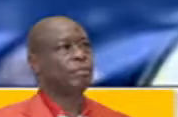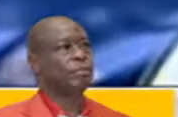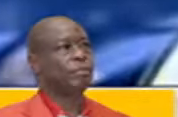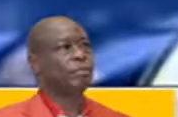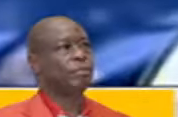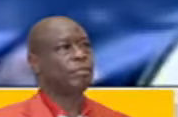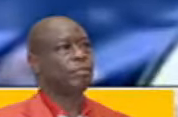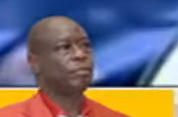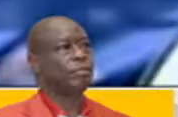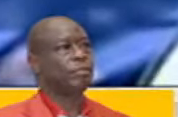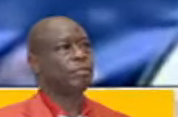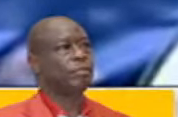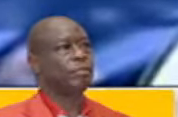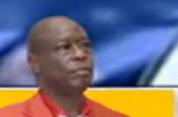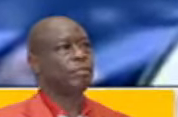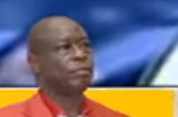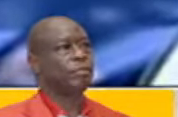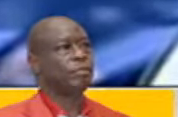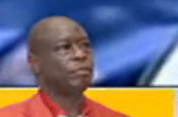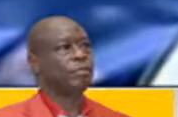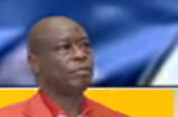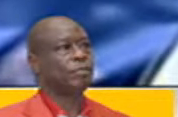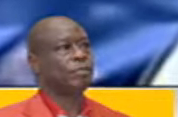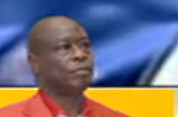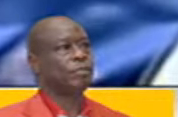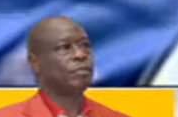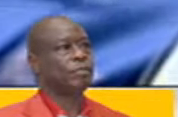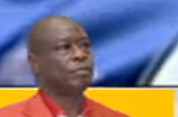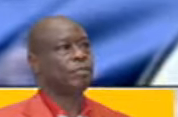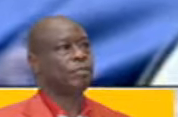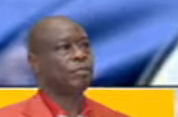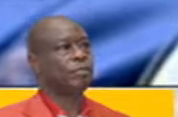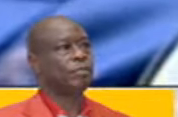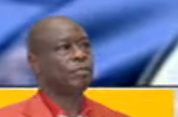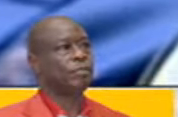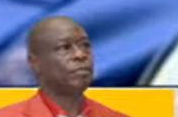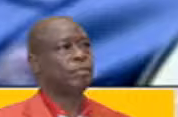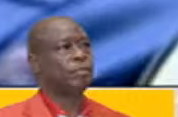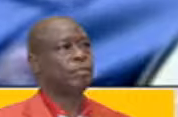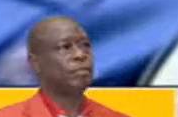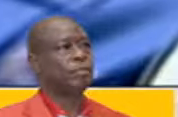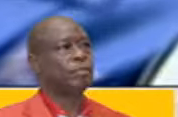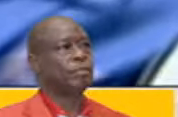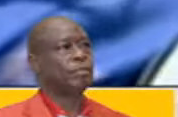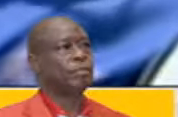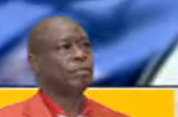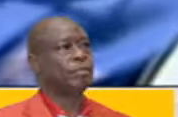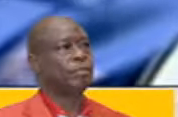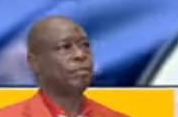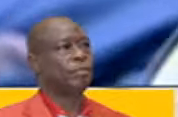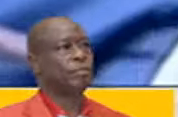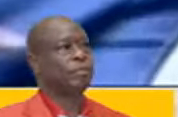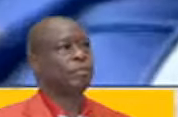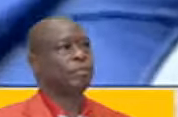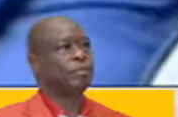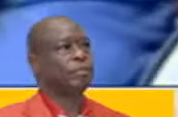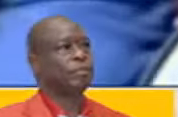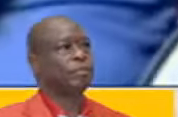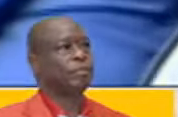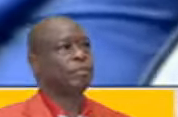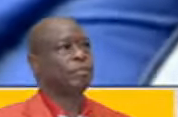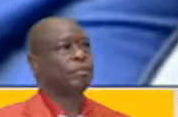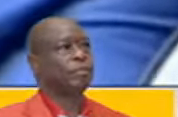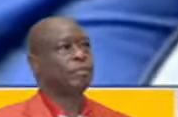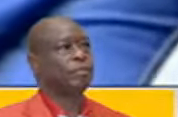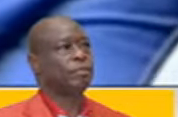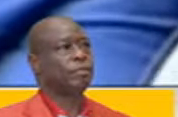name a few of them so that we are more specific for the answer. You have heard us talk about Crystal Kenya. Crystal Kenya is